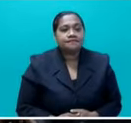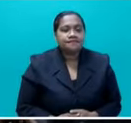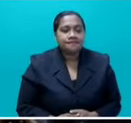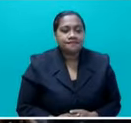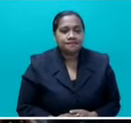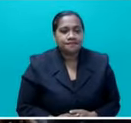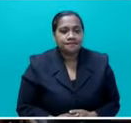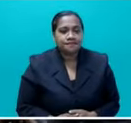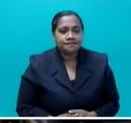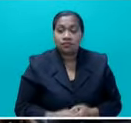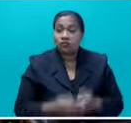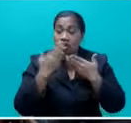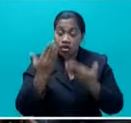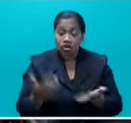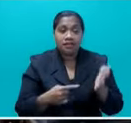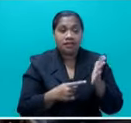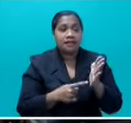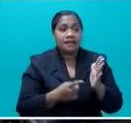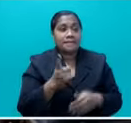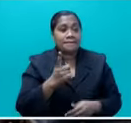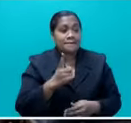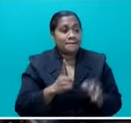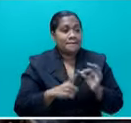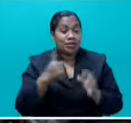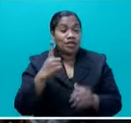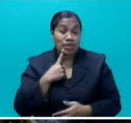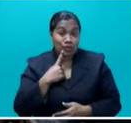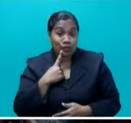floor. Yeah, thank you, Chair.